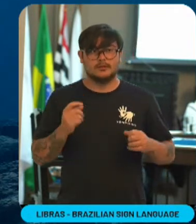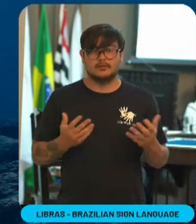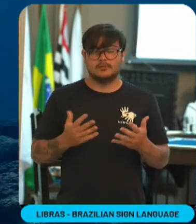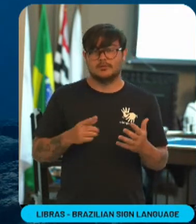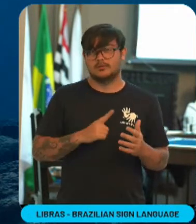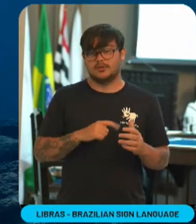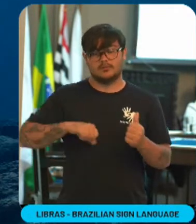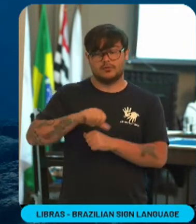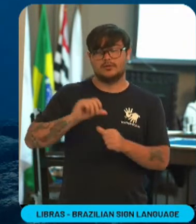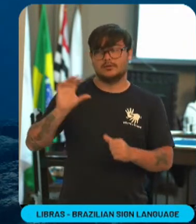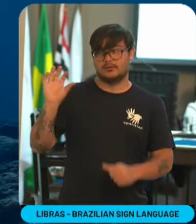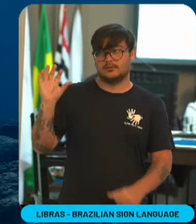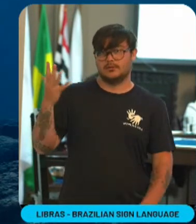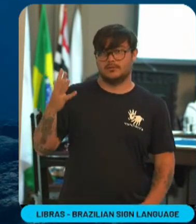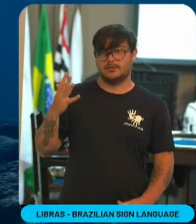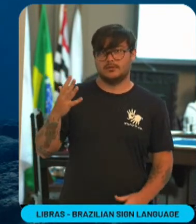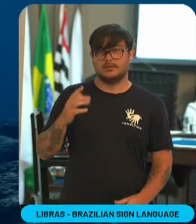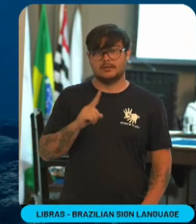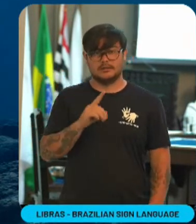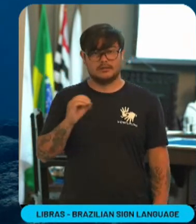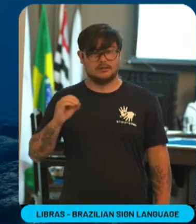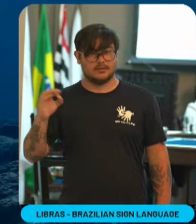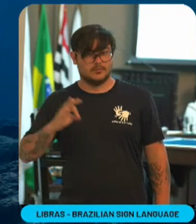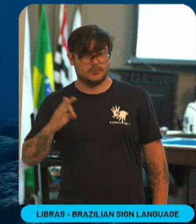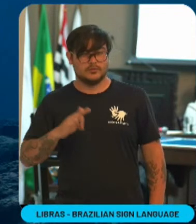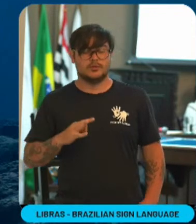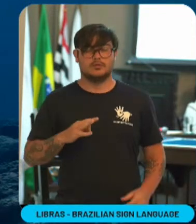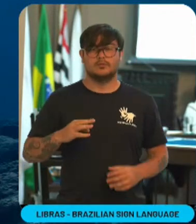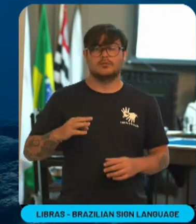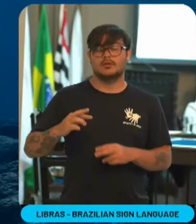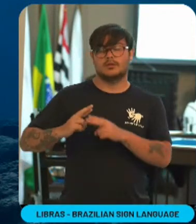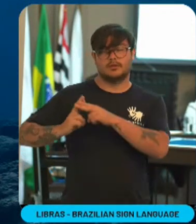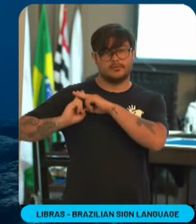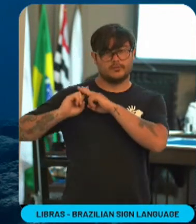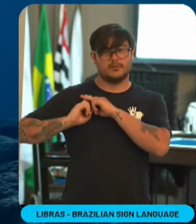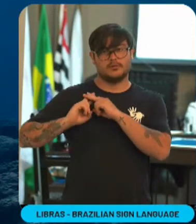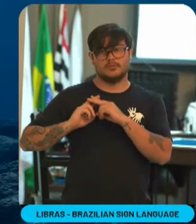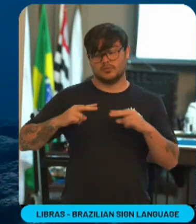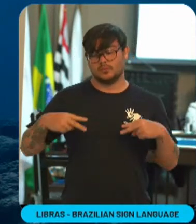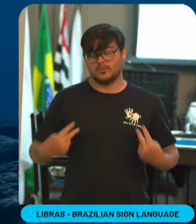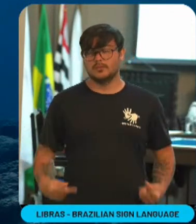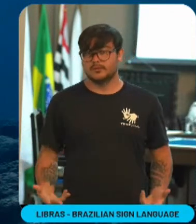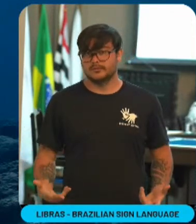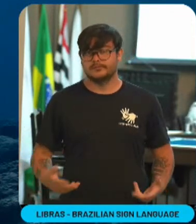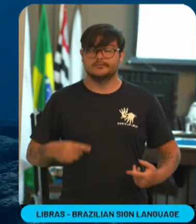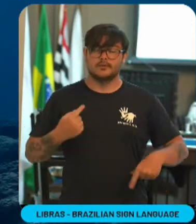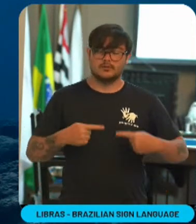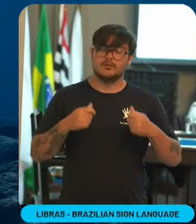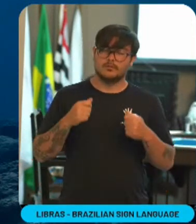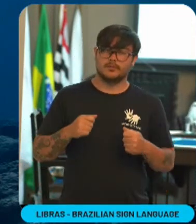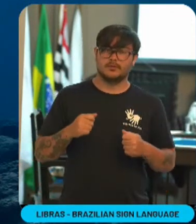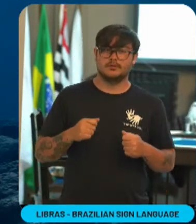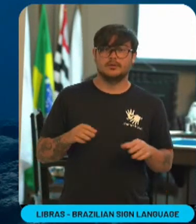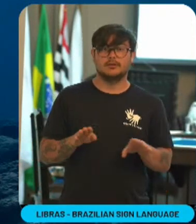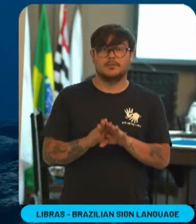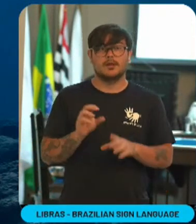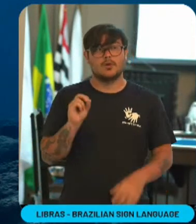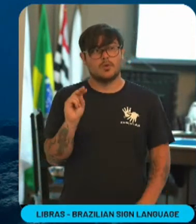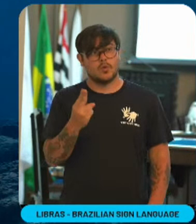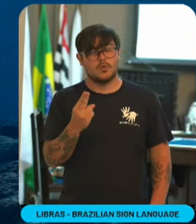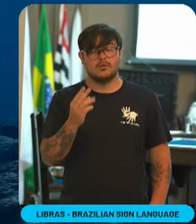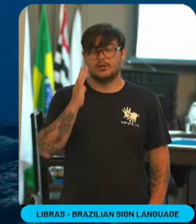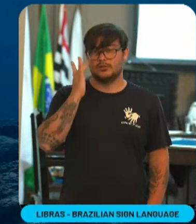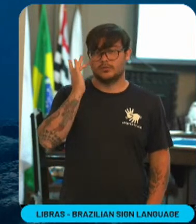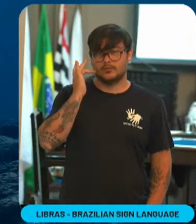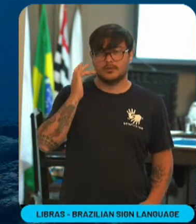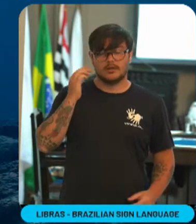the moment, into the matter of climate changes here, because it's a whole other discussion. Maybe